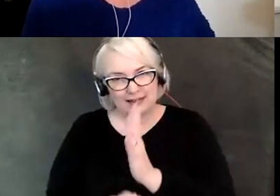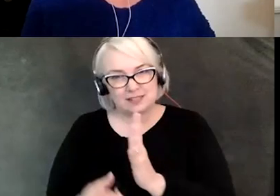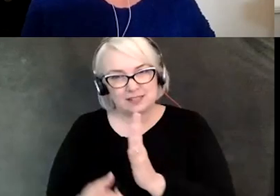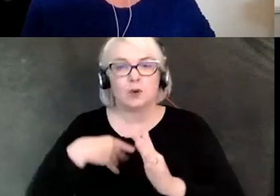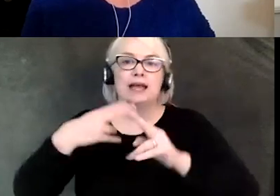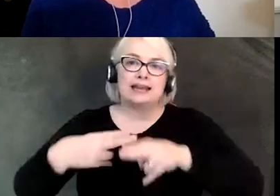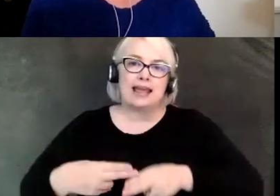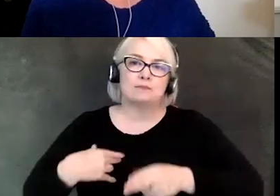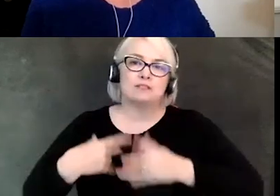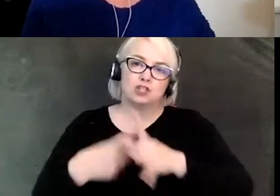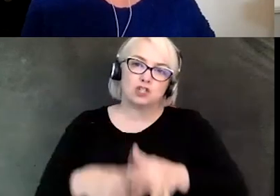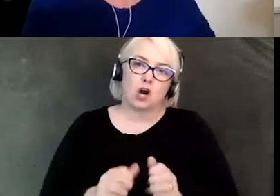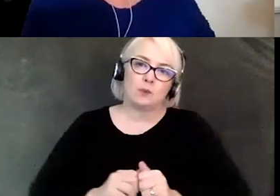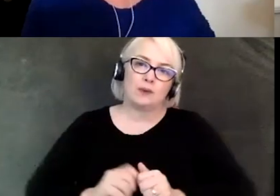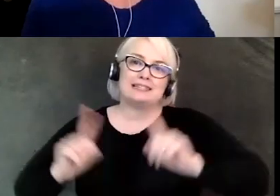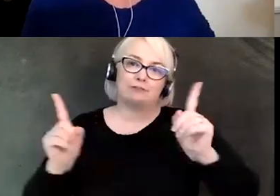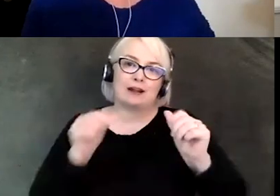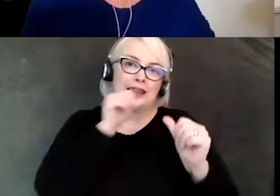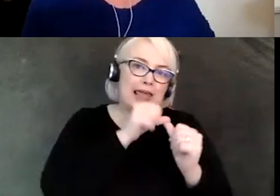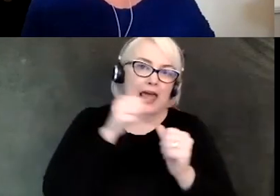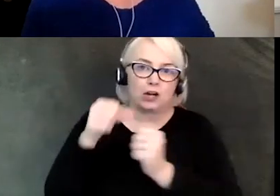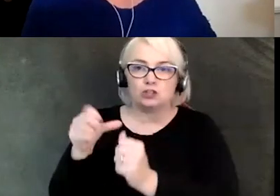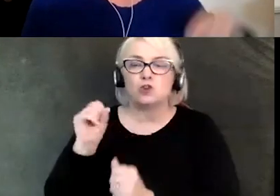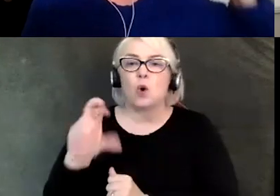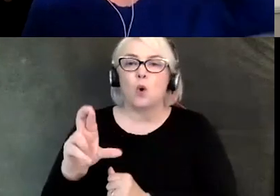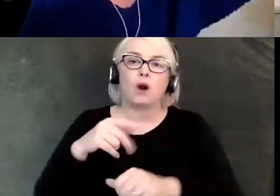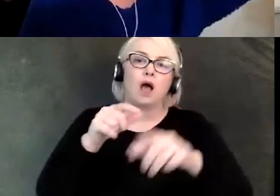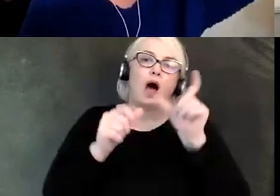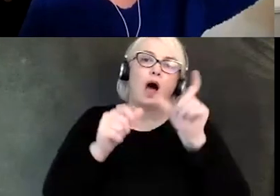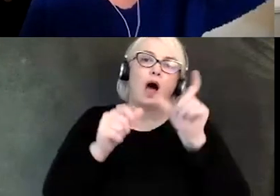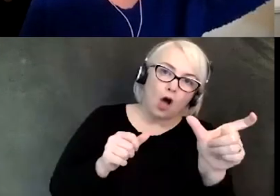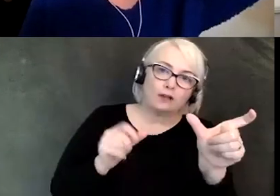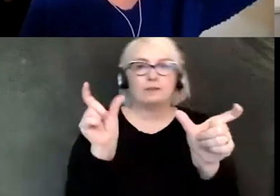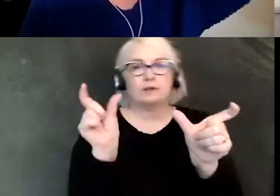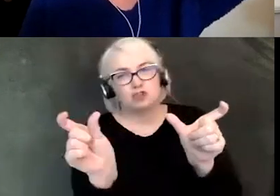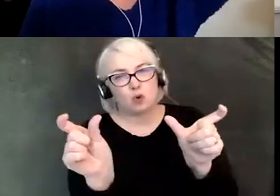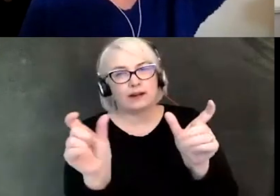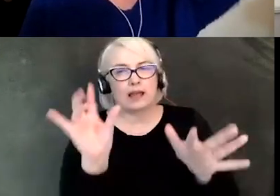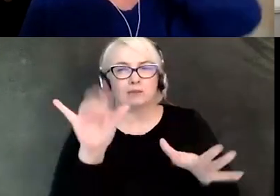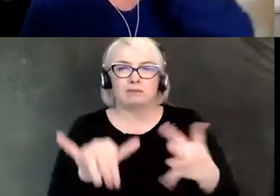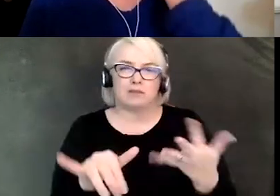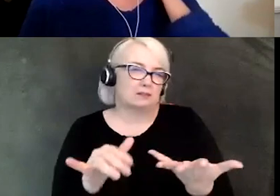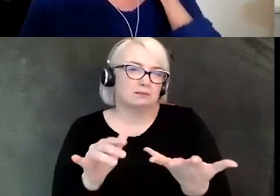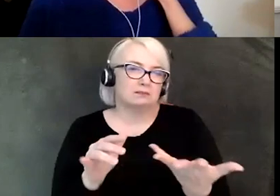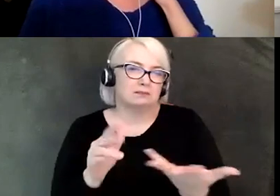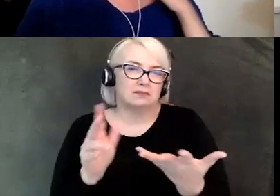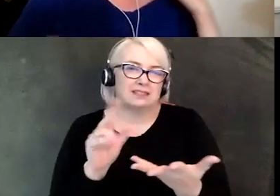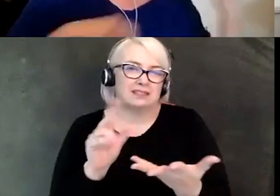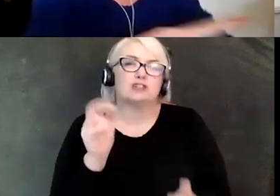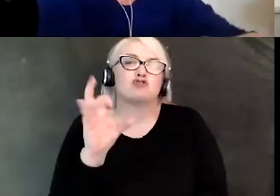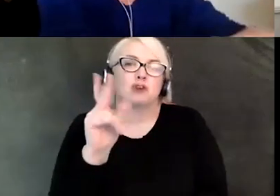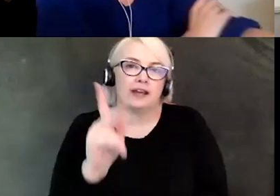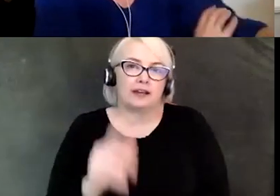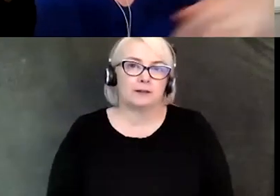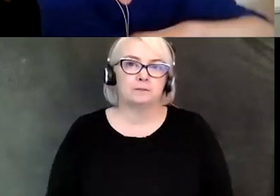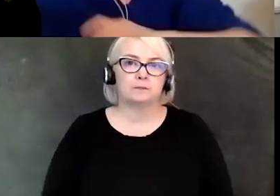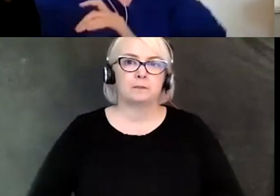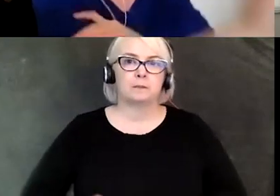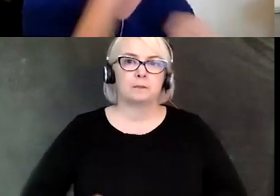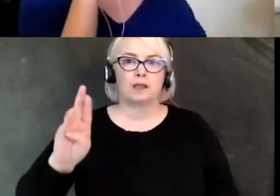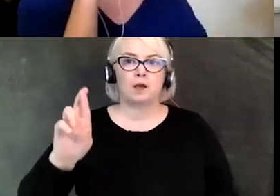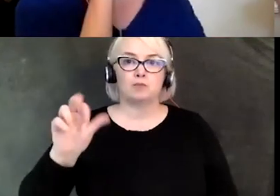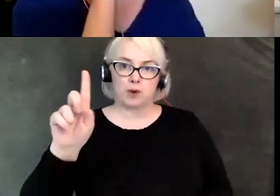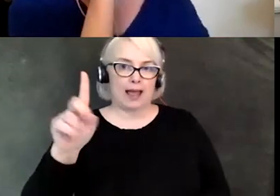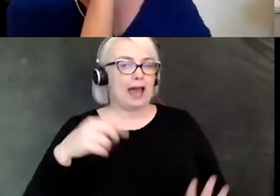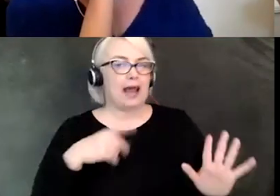letters, like a long name versus a short name. And so it just, it just helps me. That's a little trick. I agree with that, Chuck. I always, I always play that game with myself. Are